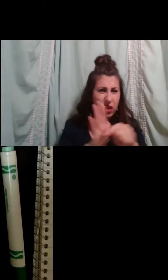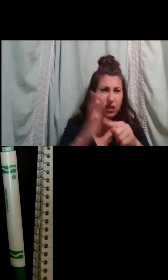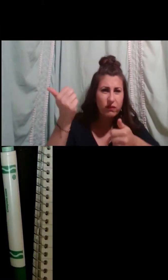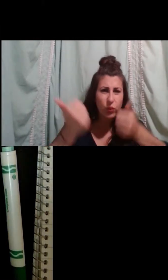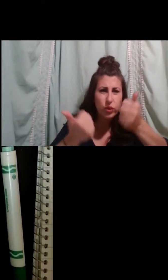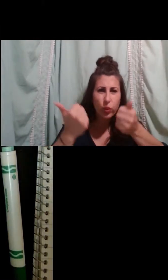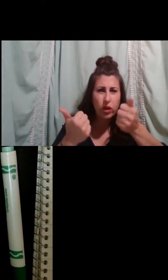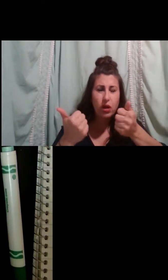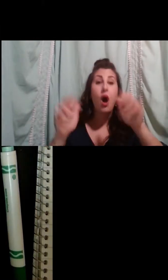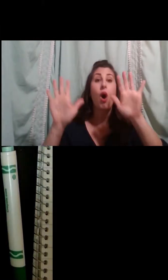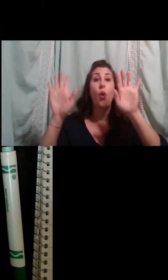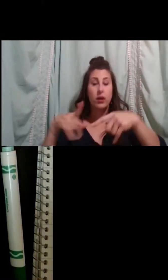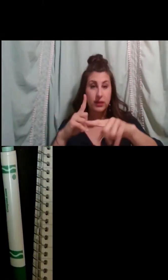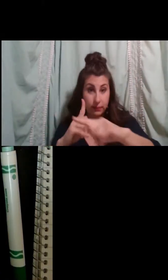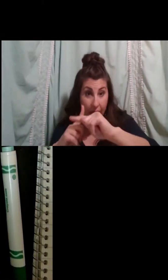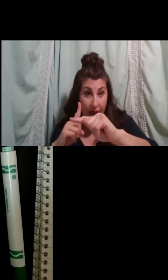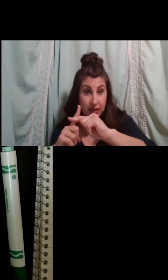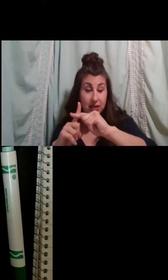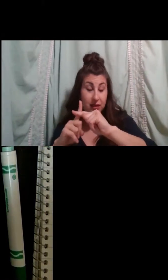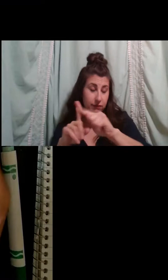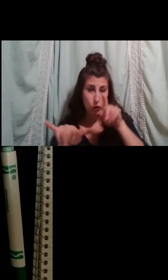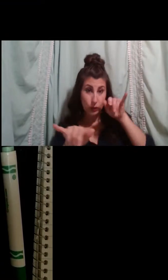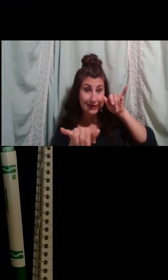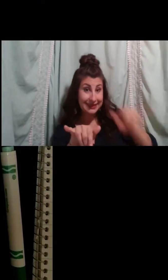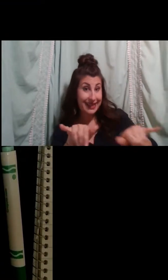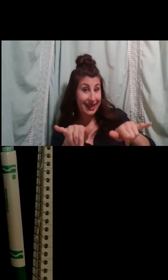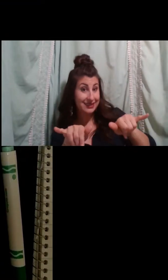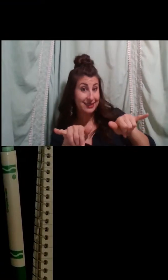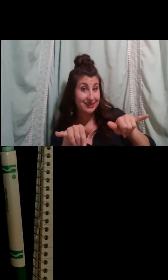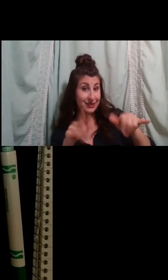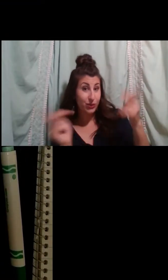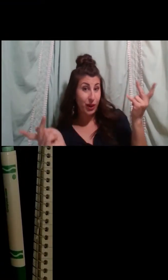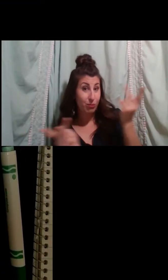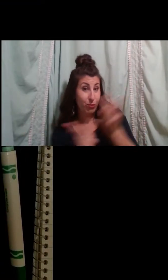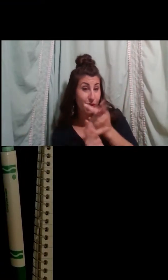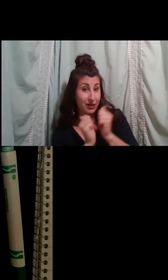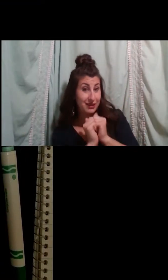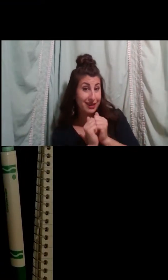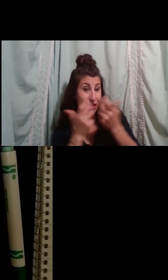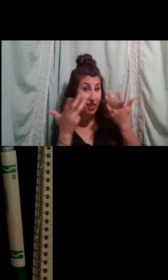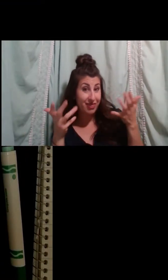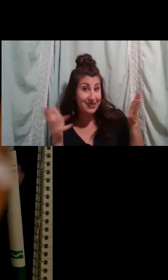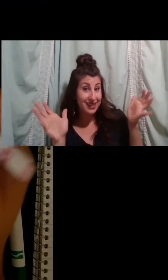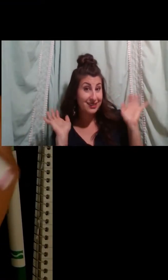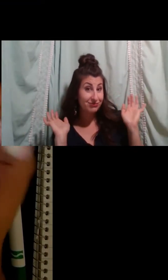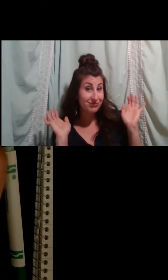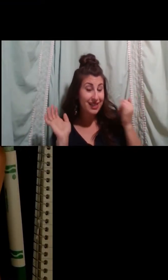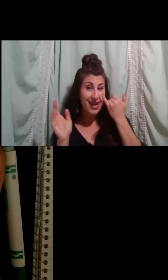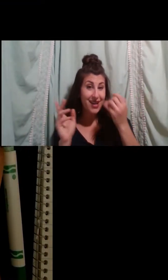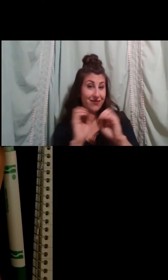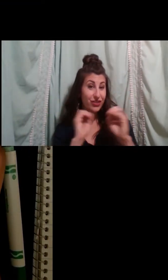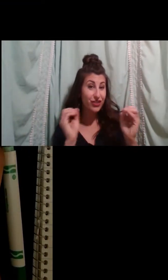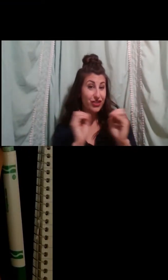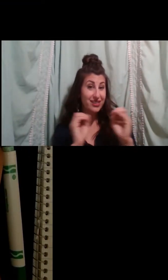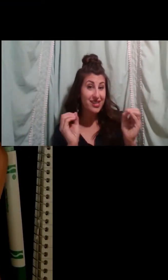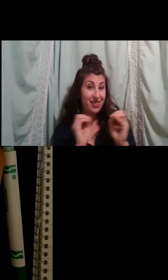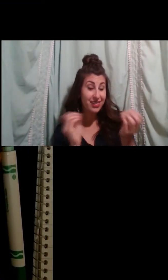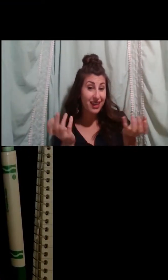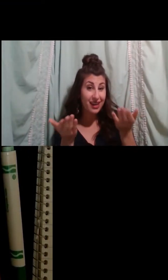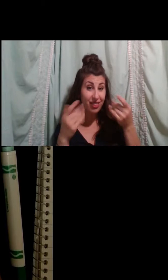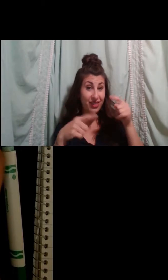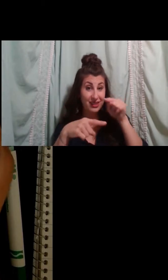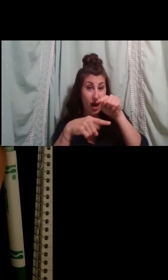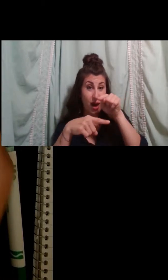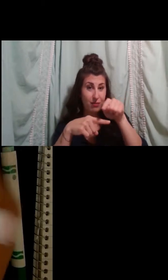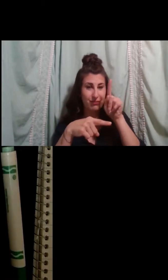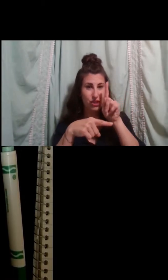positive exponent or a negative? It's positive. So it's going to stay. So I'm just going to multiply it like that. And if there's nothing left, I just